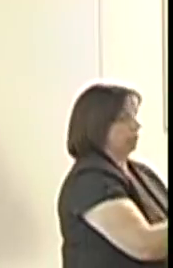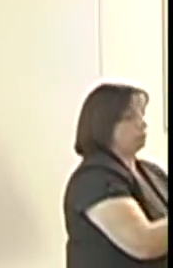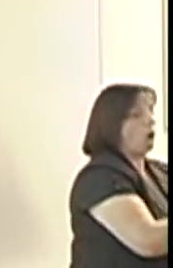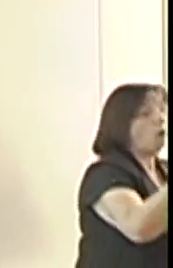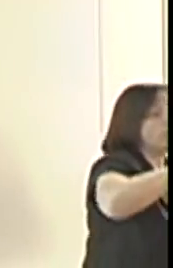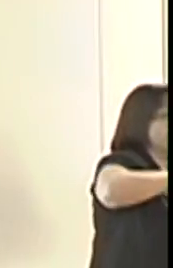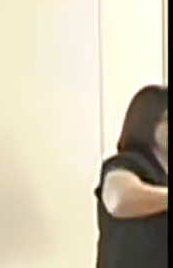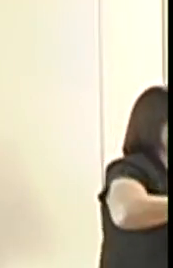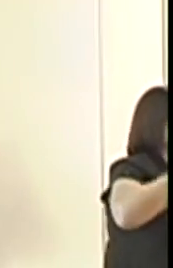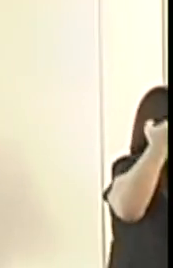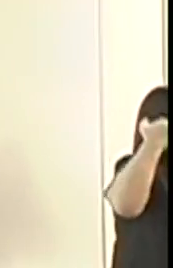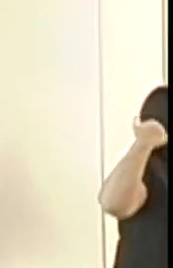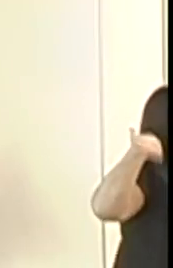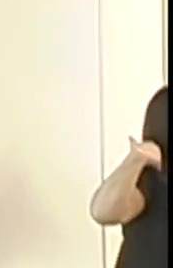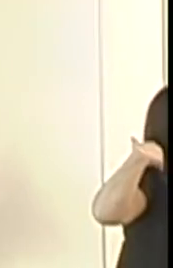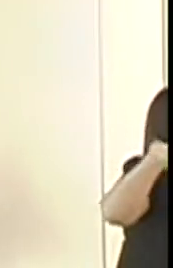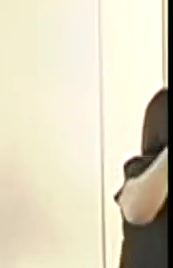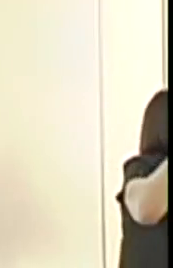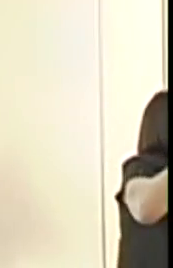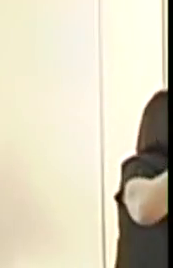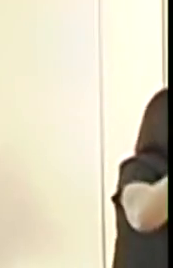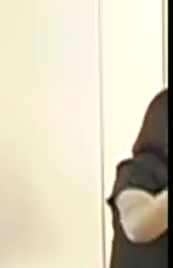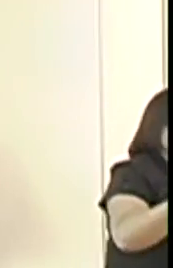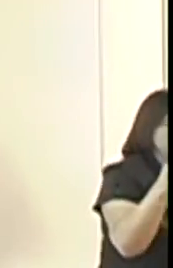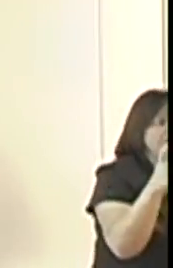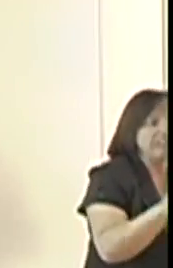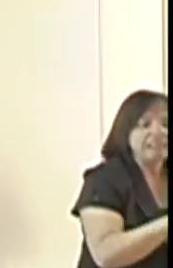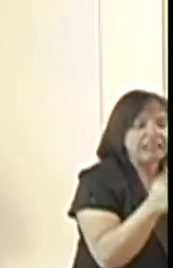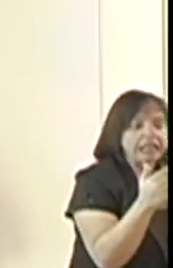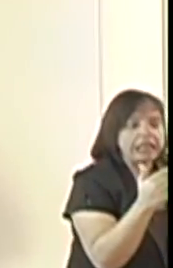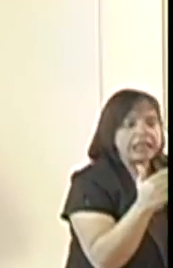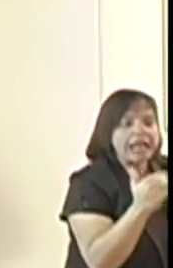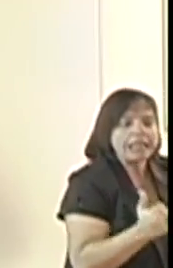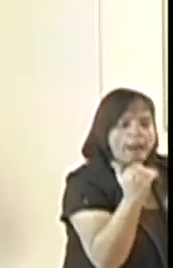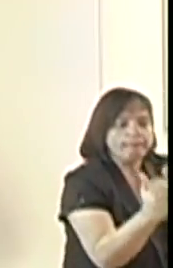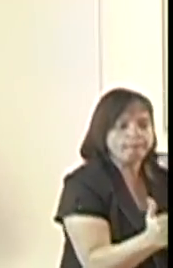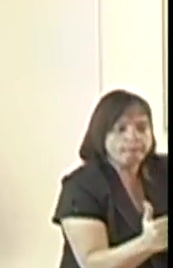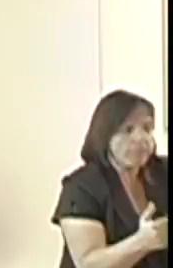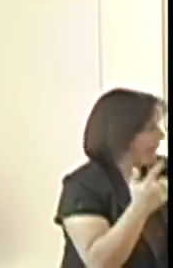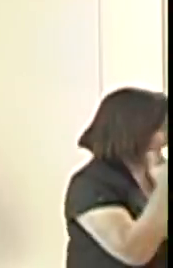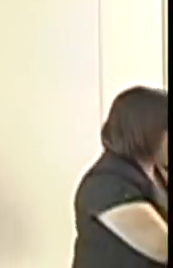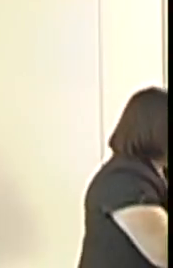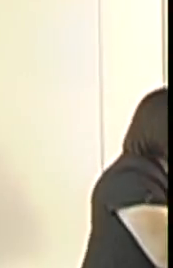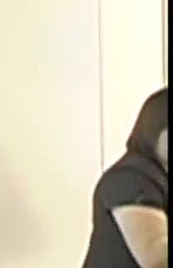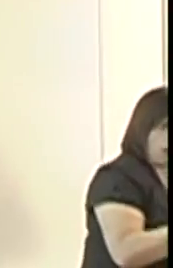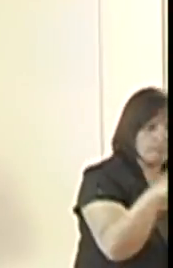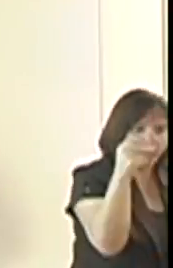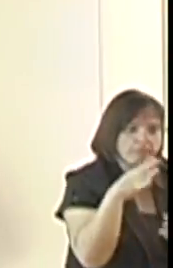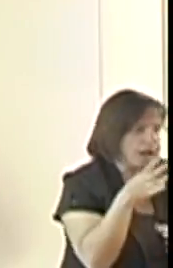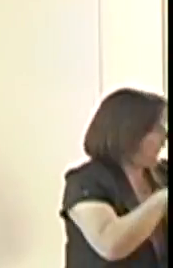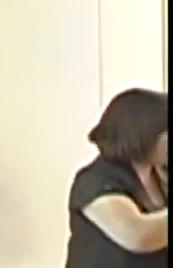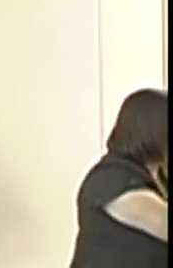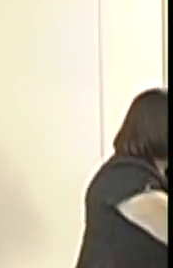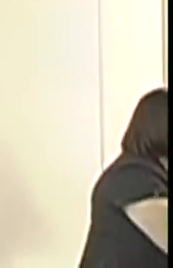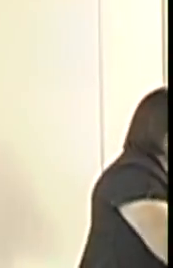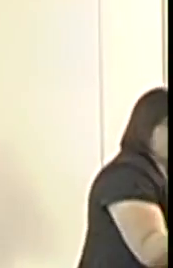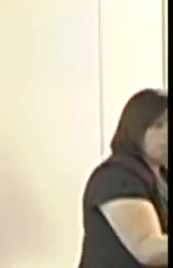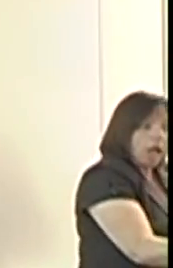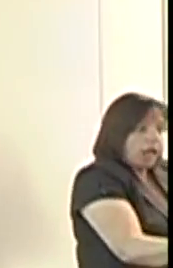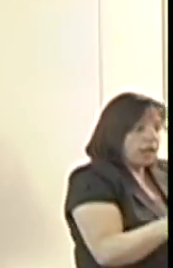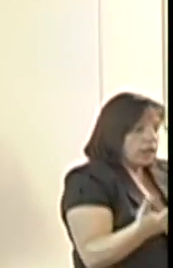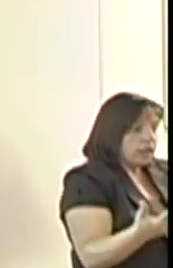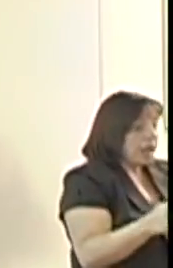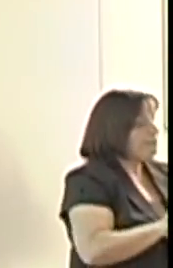beginning that the developmental schedule on which sign and speech are acquired is essentially the same. But where we saw